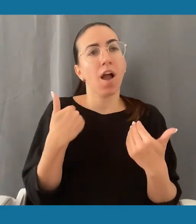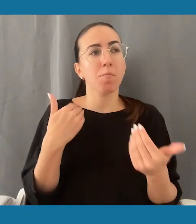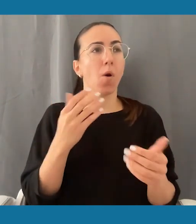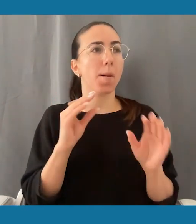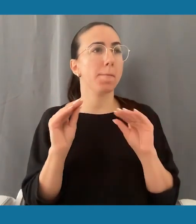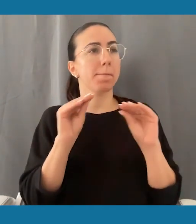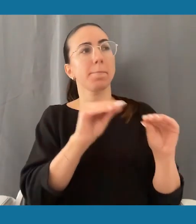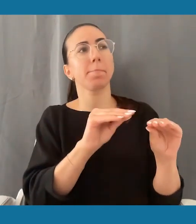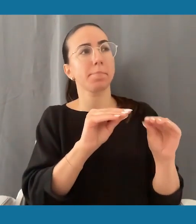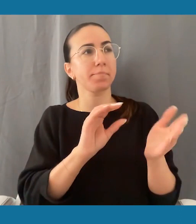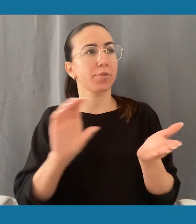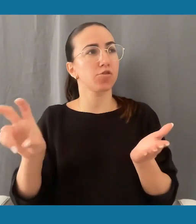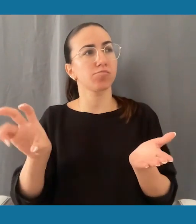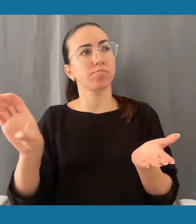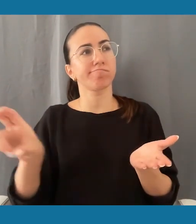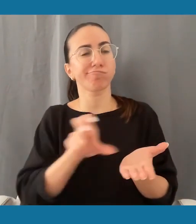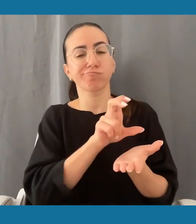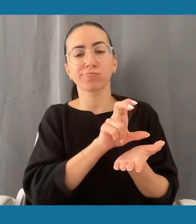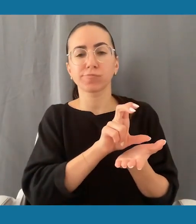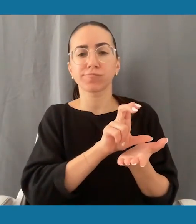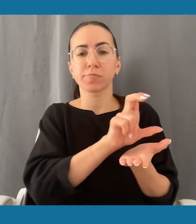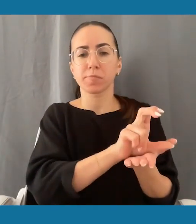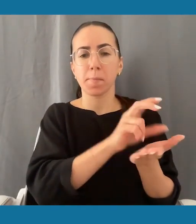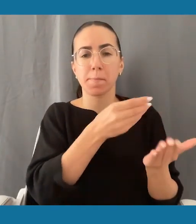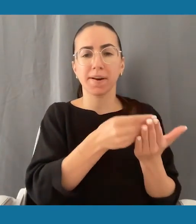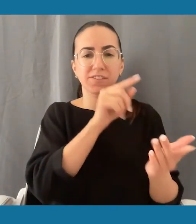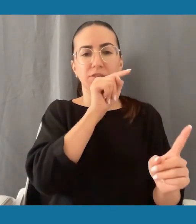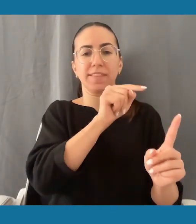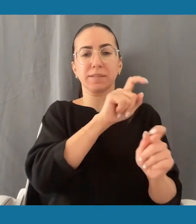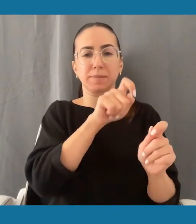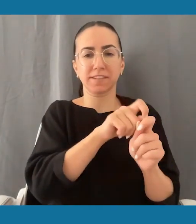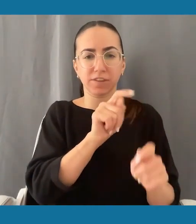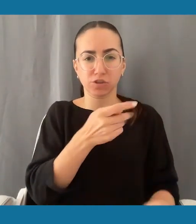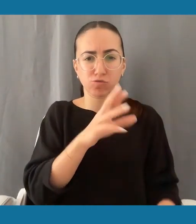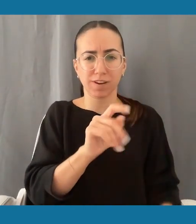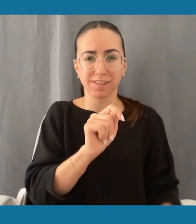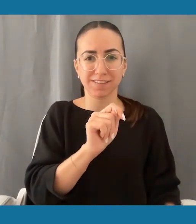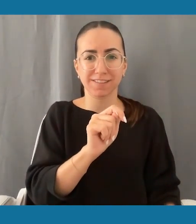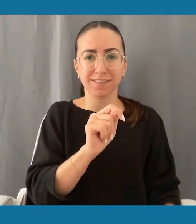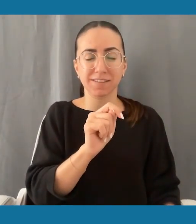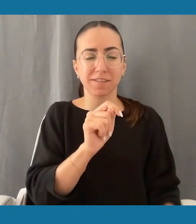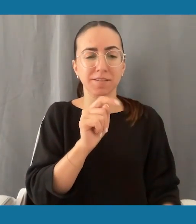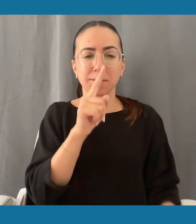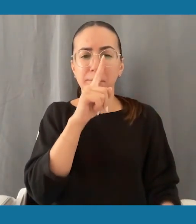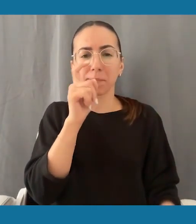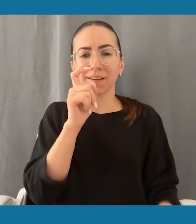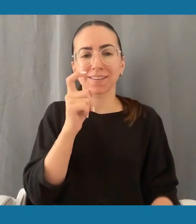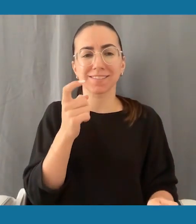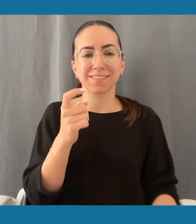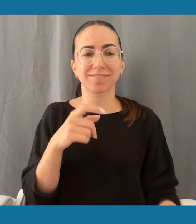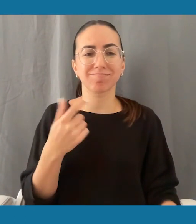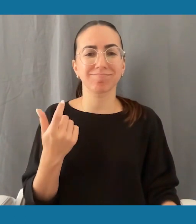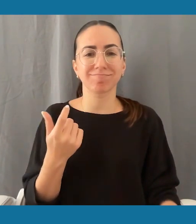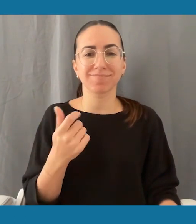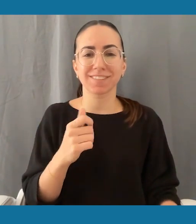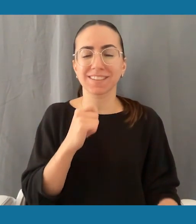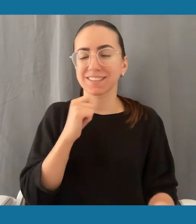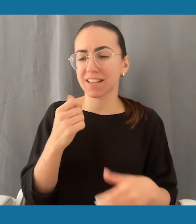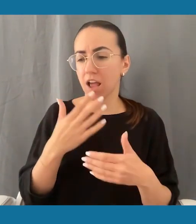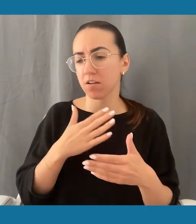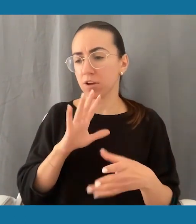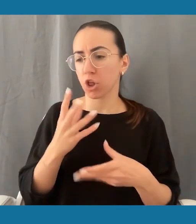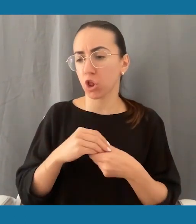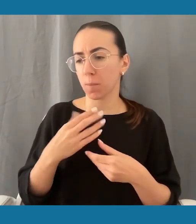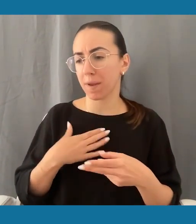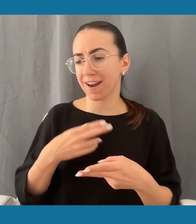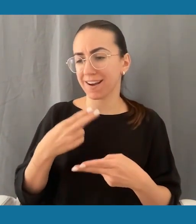and say, I'm going to put money into this trust and conclude that because it's not in the name of the person who's